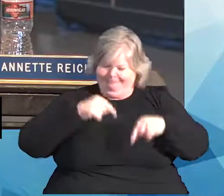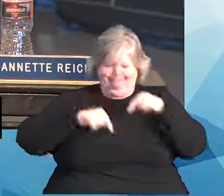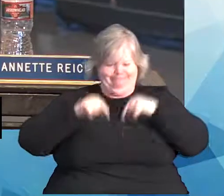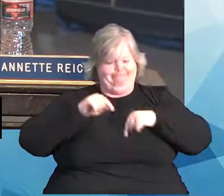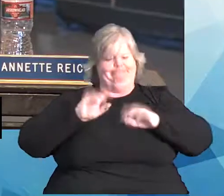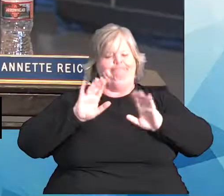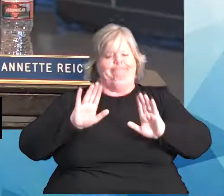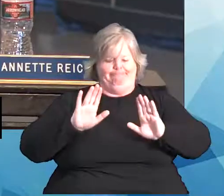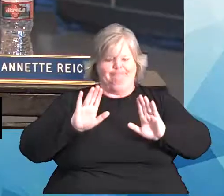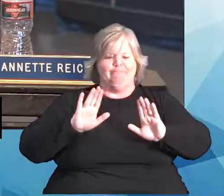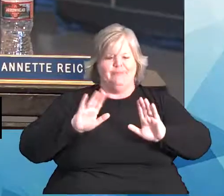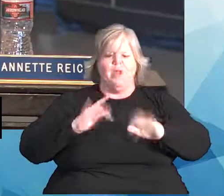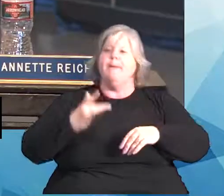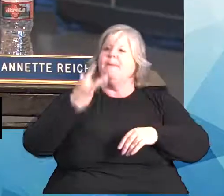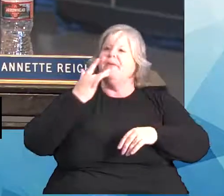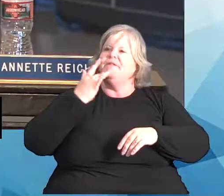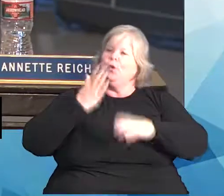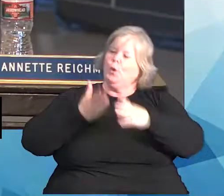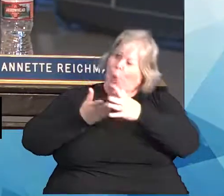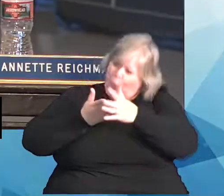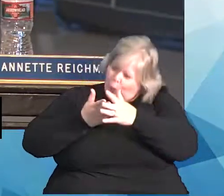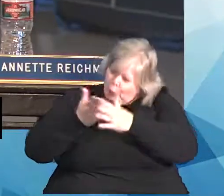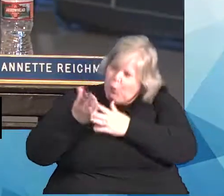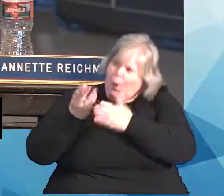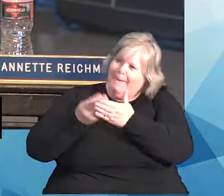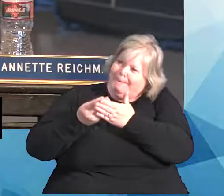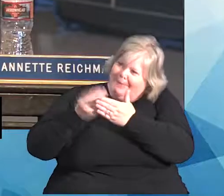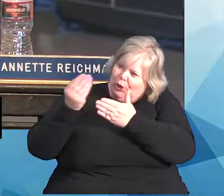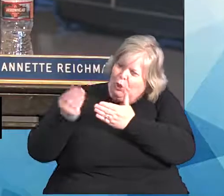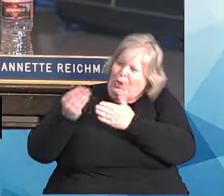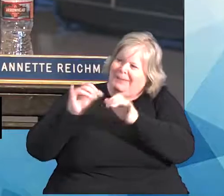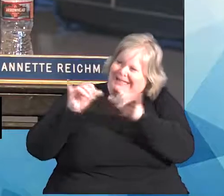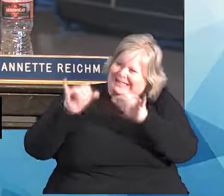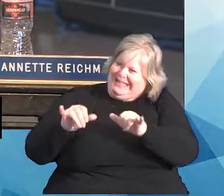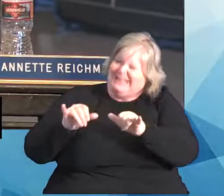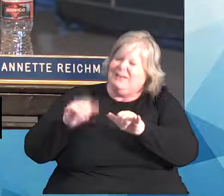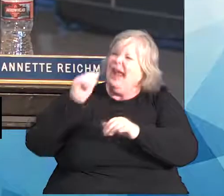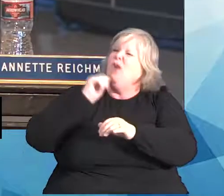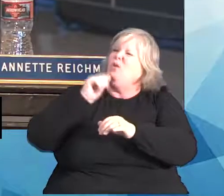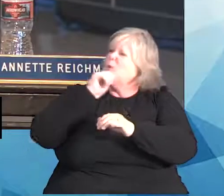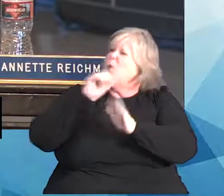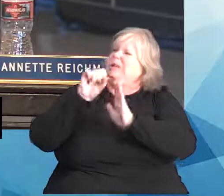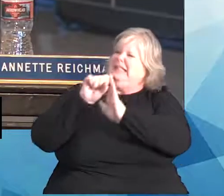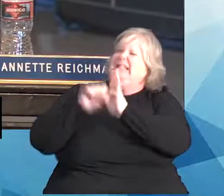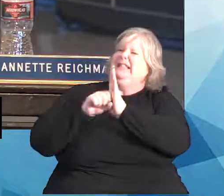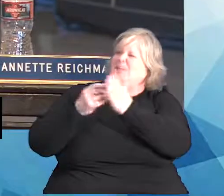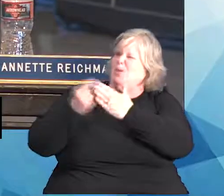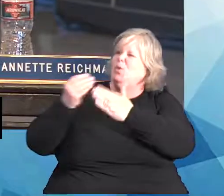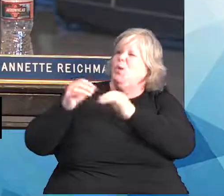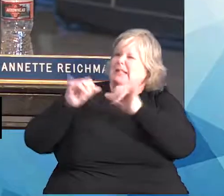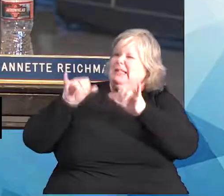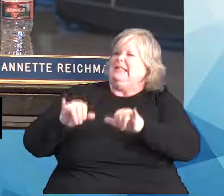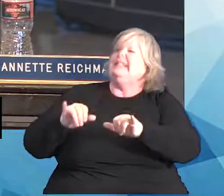do it through the Arizona procurement system to figure out how to do